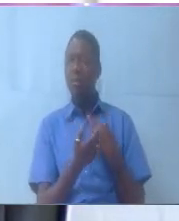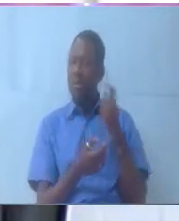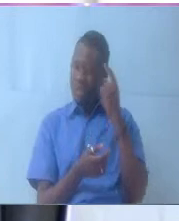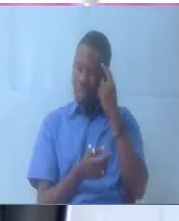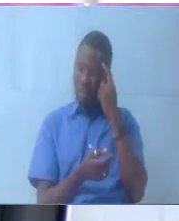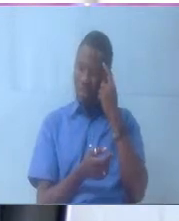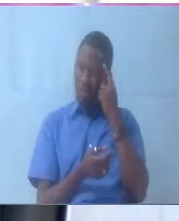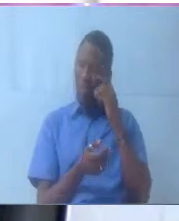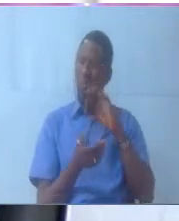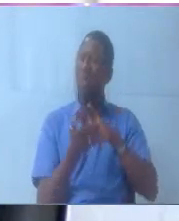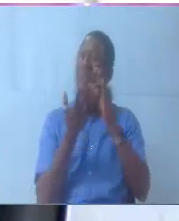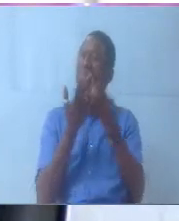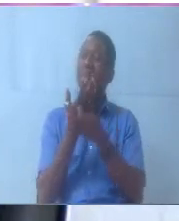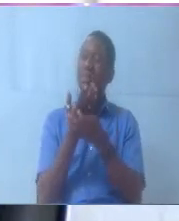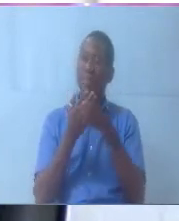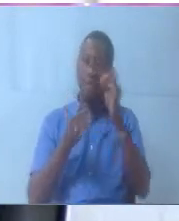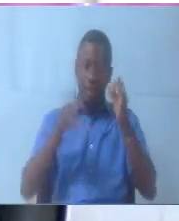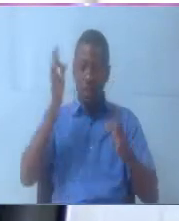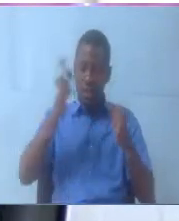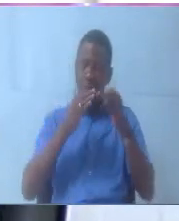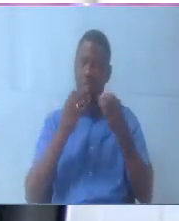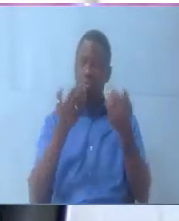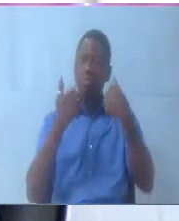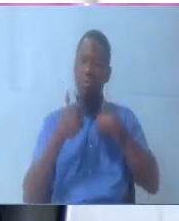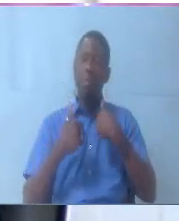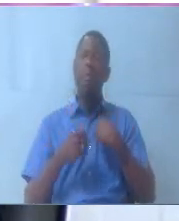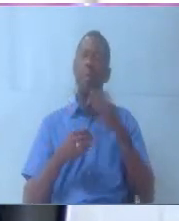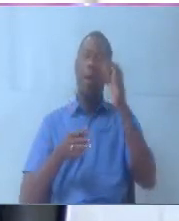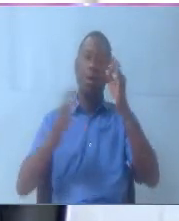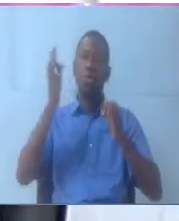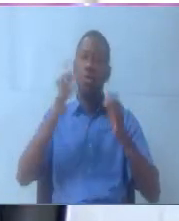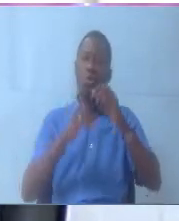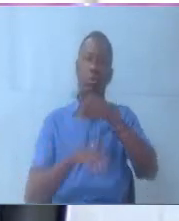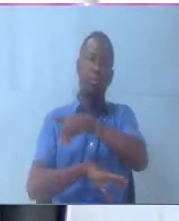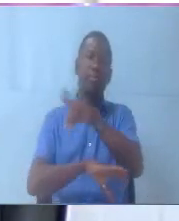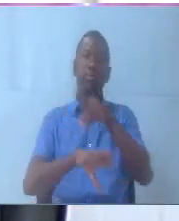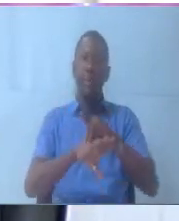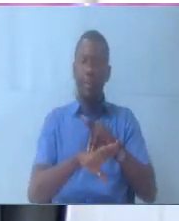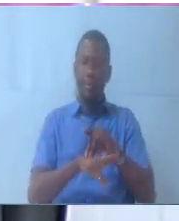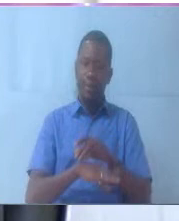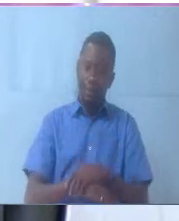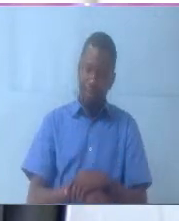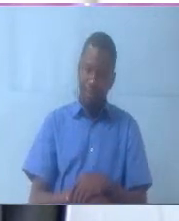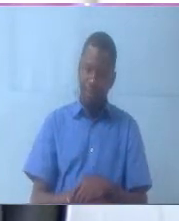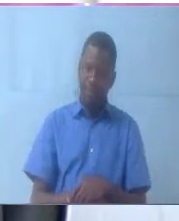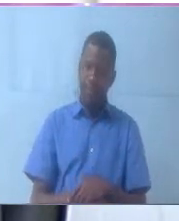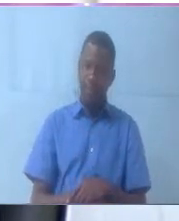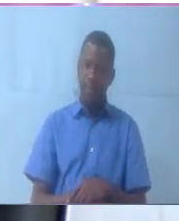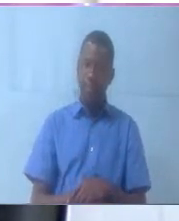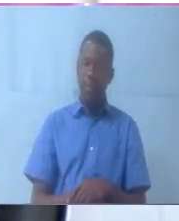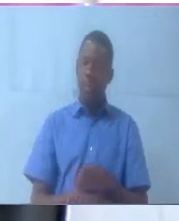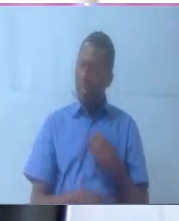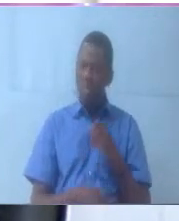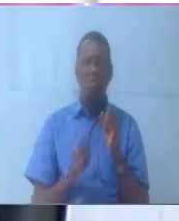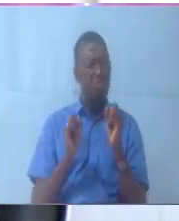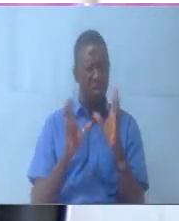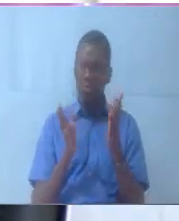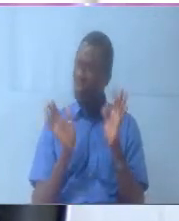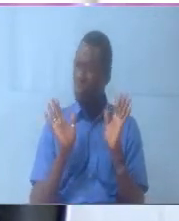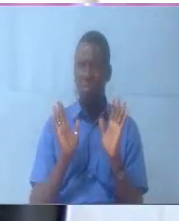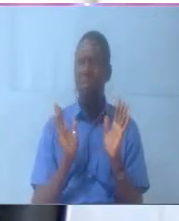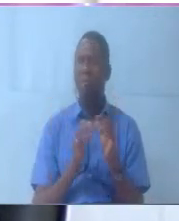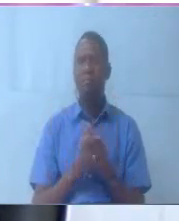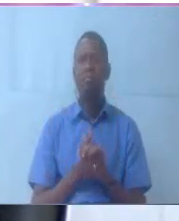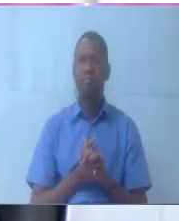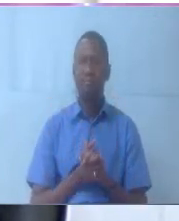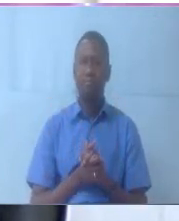court. Ako wadalilo le ya sabu abe kito nyin saundila kanati na kiti bundala. So well, that's not a problem. Bo manke kole